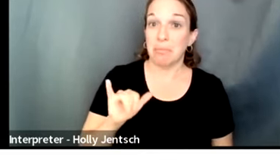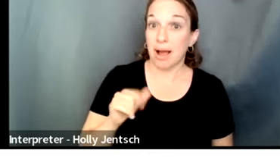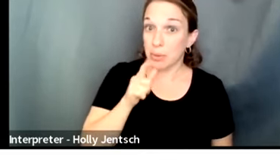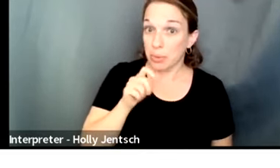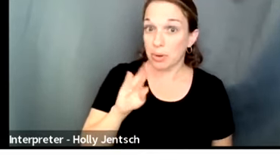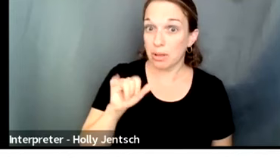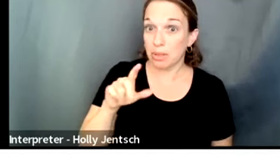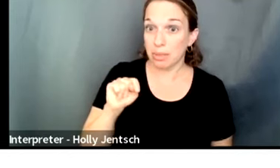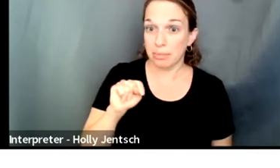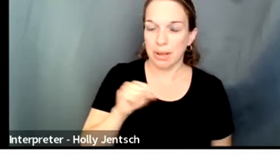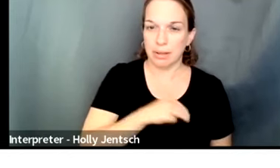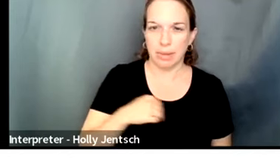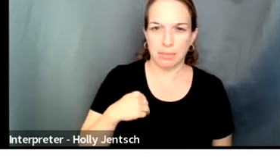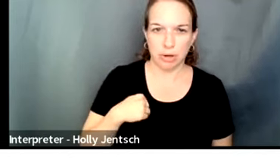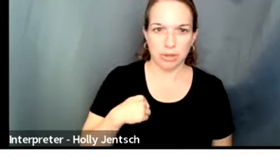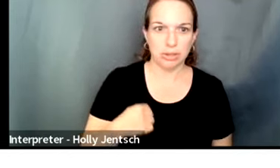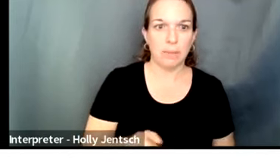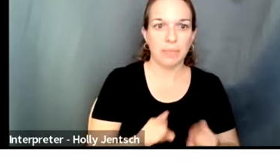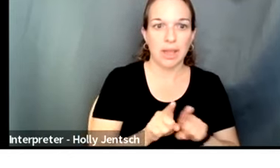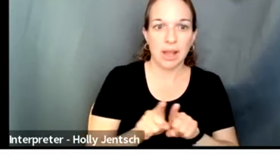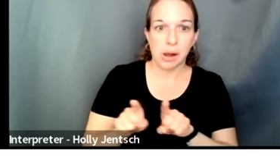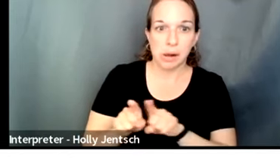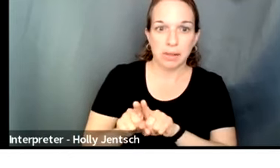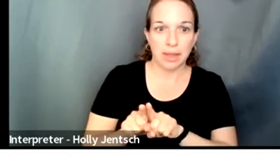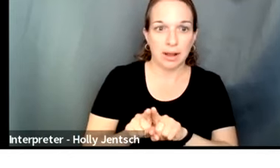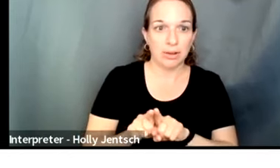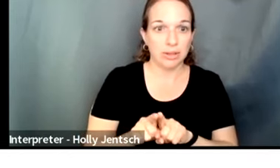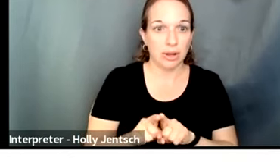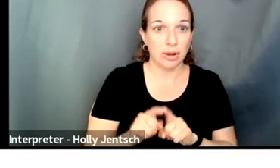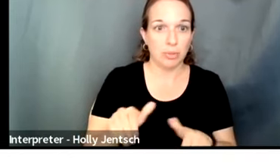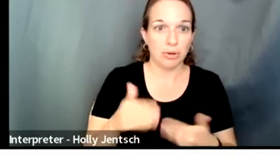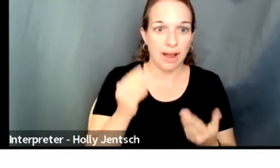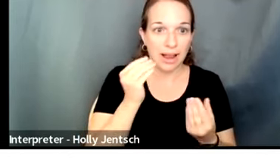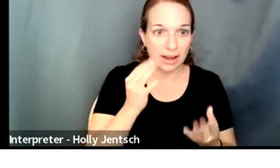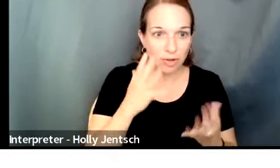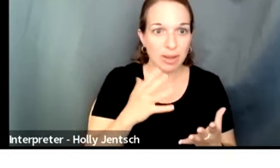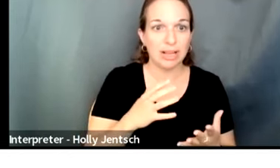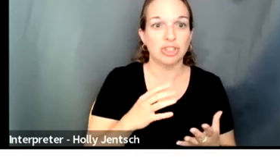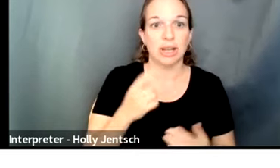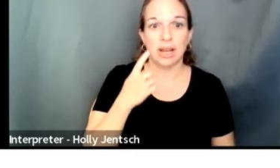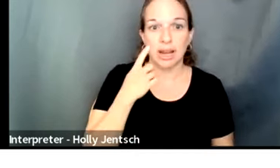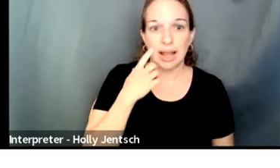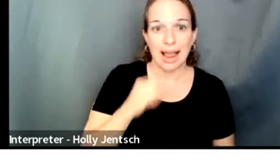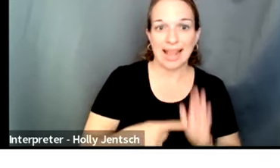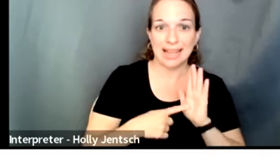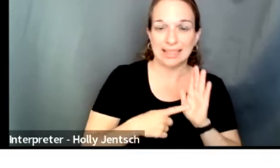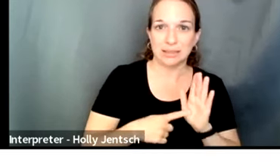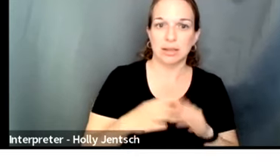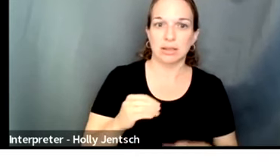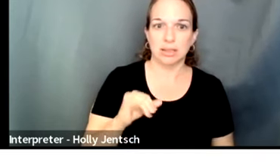provide externships for the faculty so that the faculty can keep up with what's going on in the industry. Next